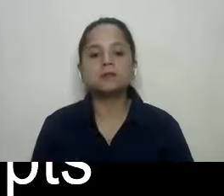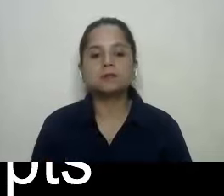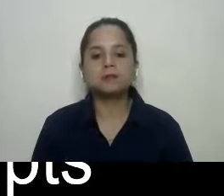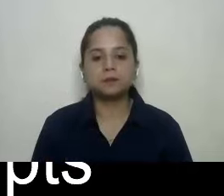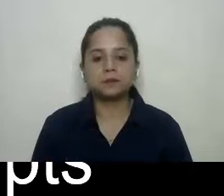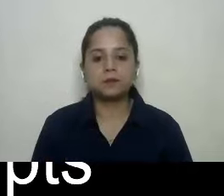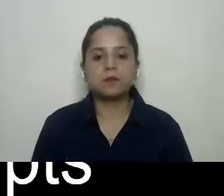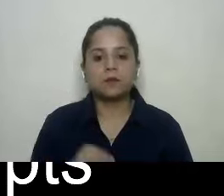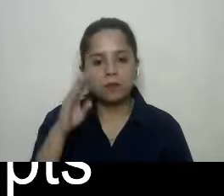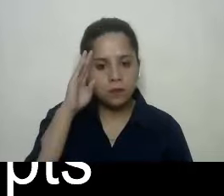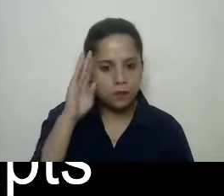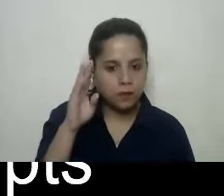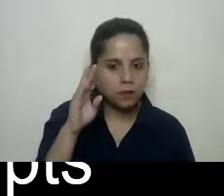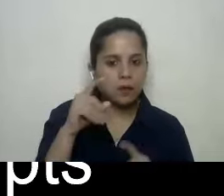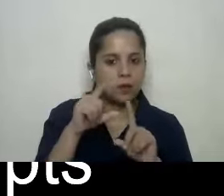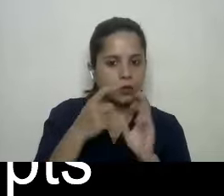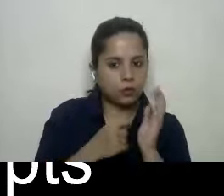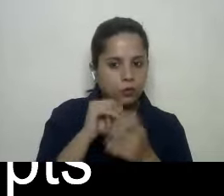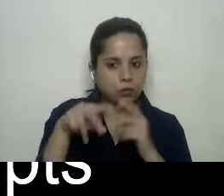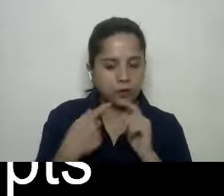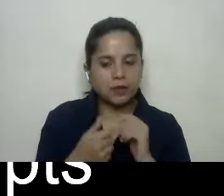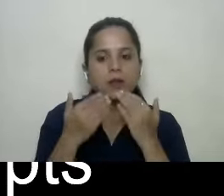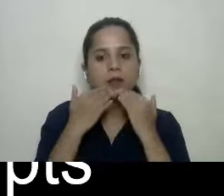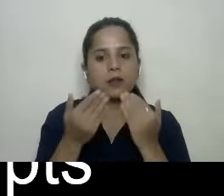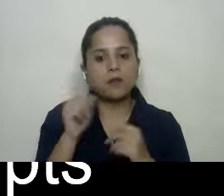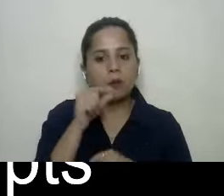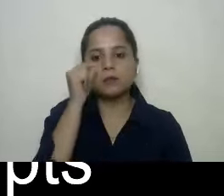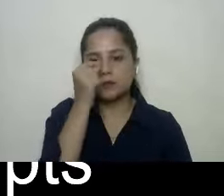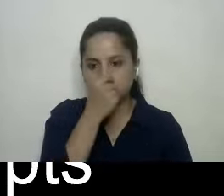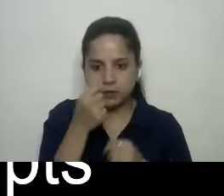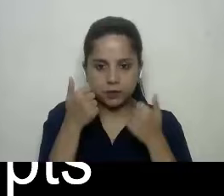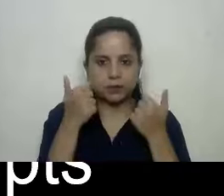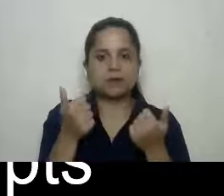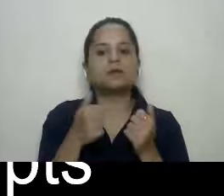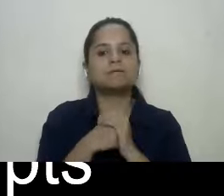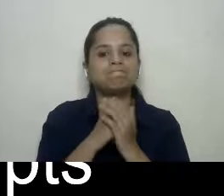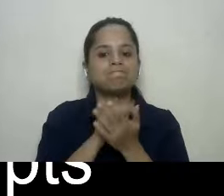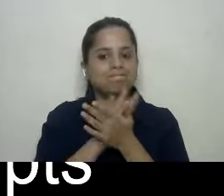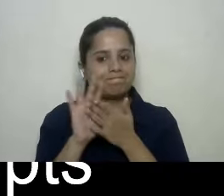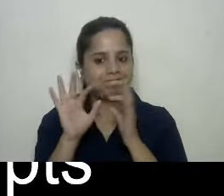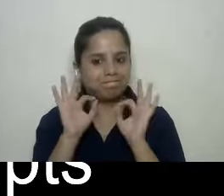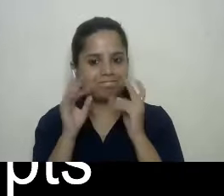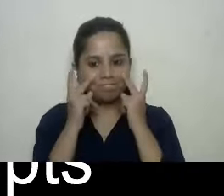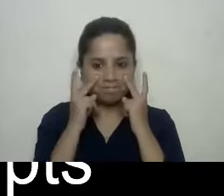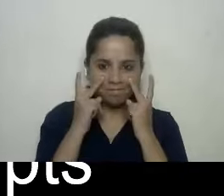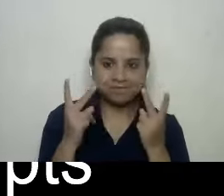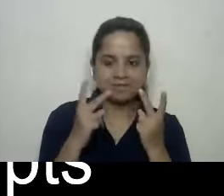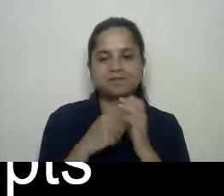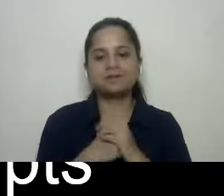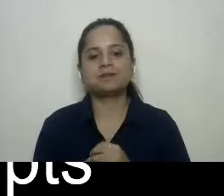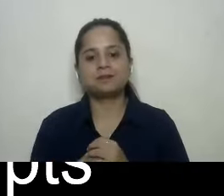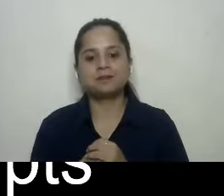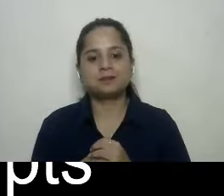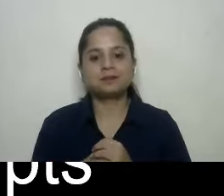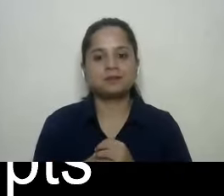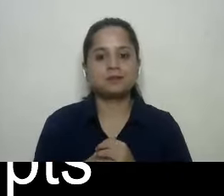Hi, Dr. Savitri. Thank you from Chennai. Nice to see you here.